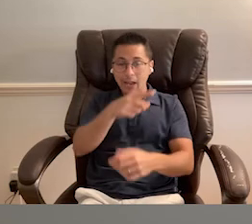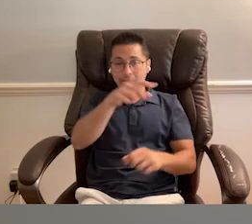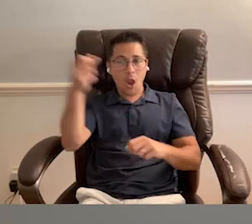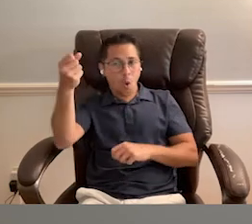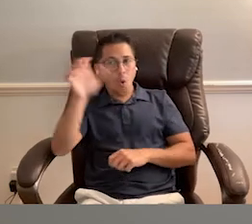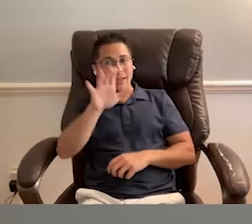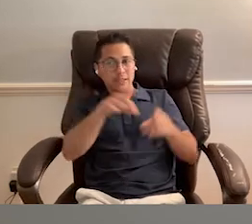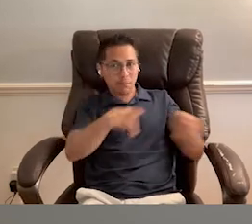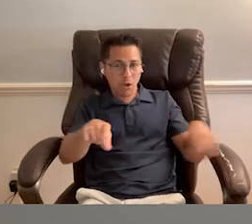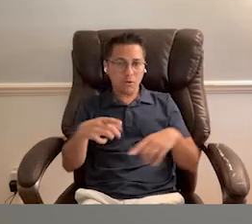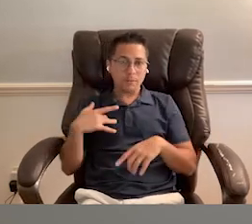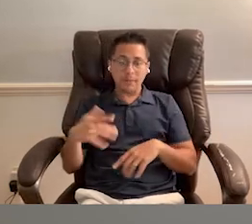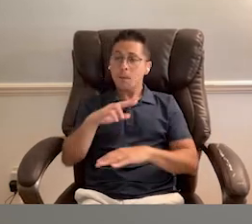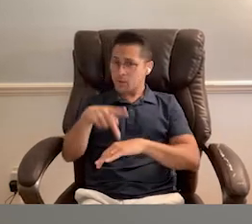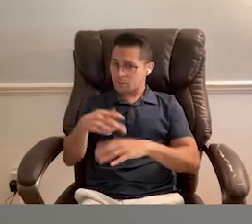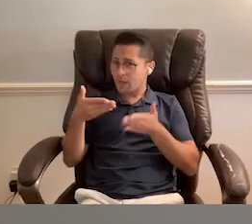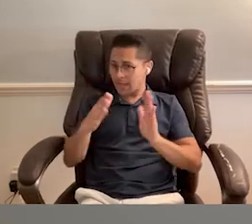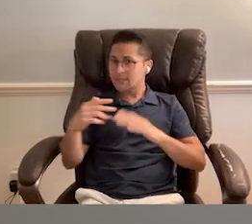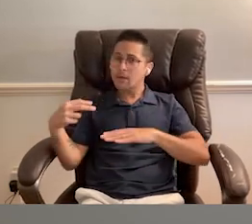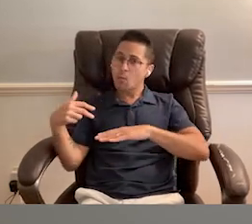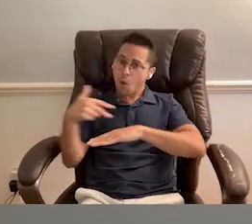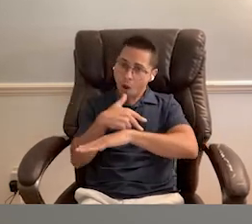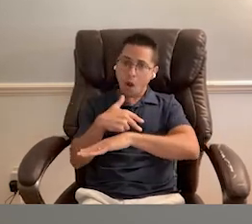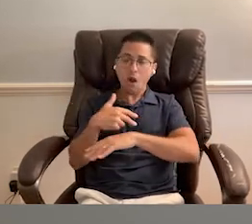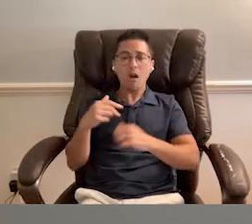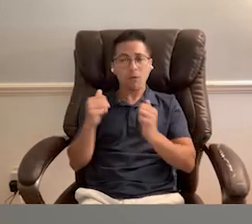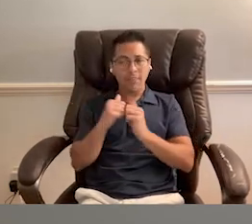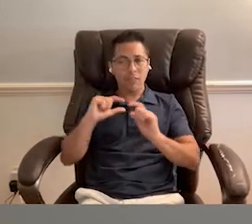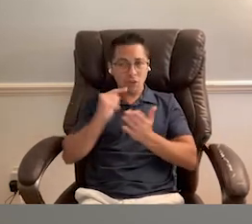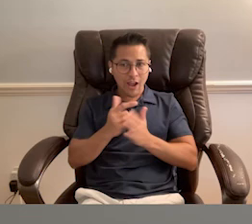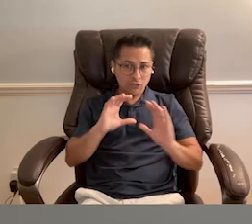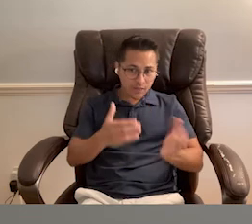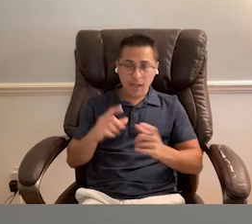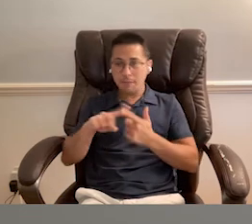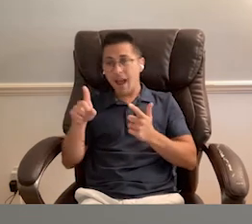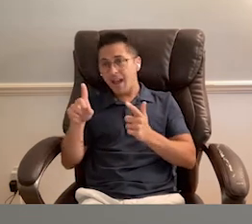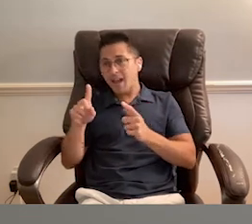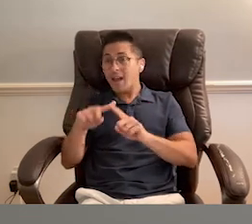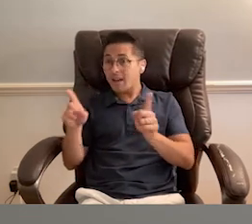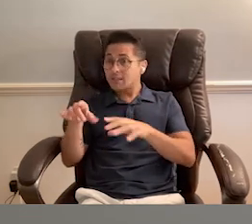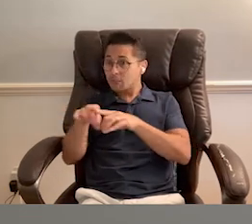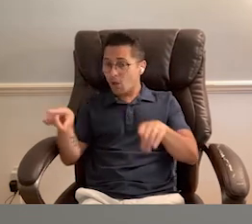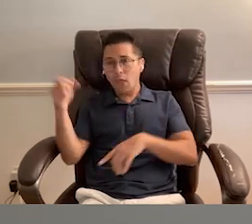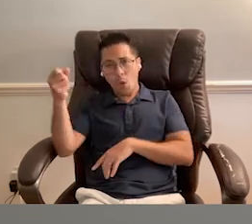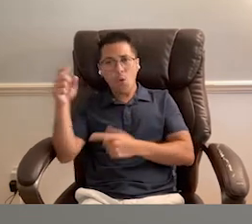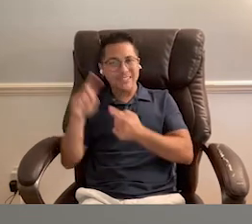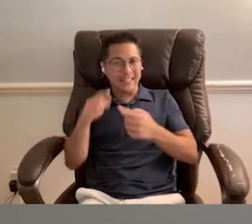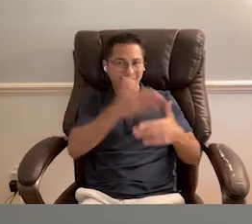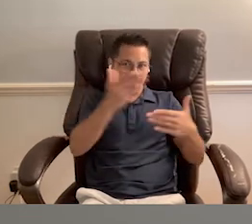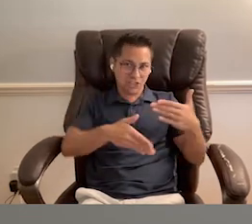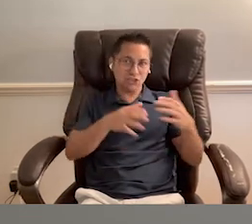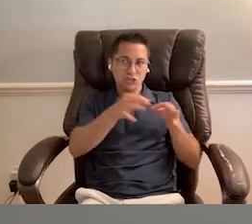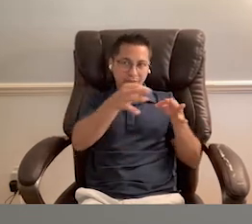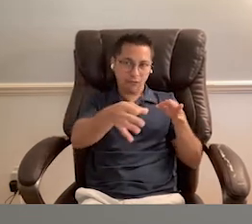diploma. Generally the principal of the high school lets them walk and with their graduating class, but they hold the diploma until he finishes the deferment program of what